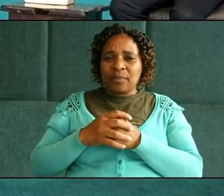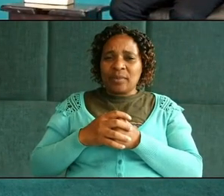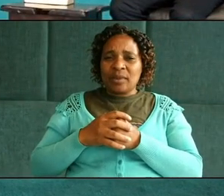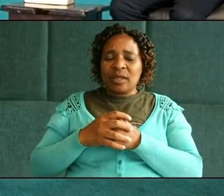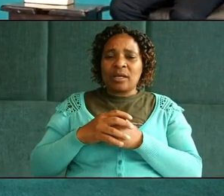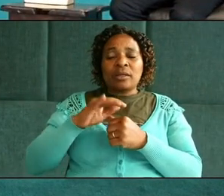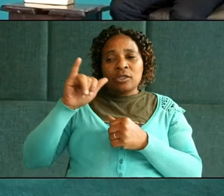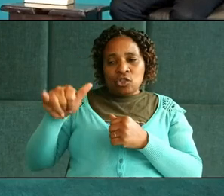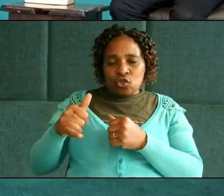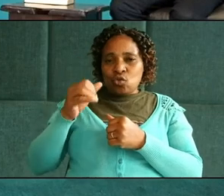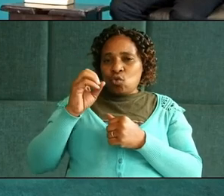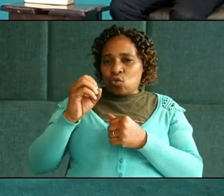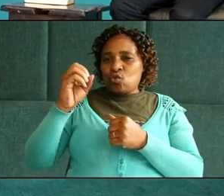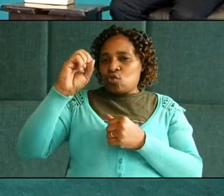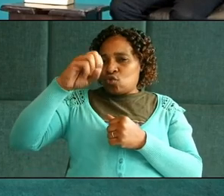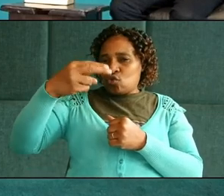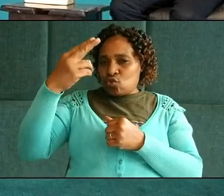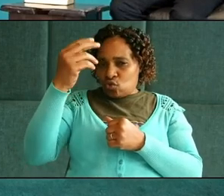Joshua